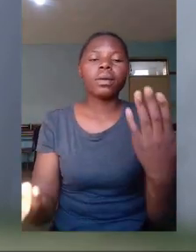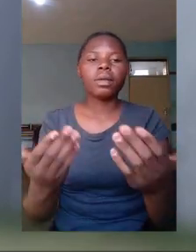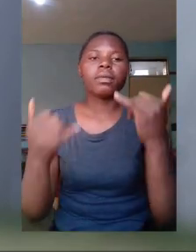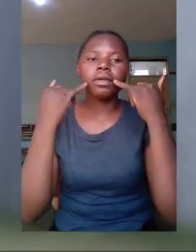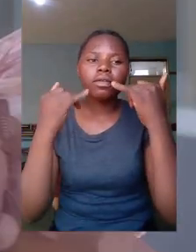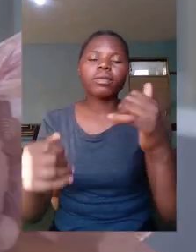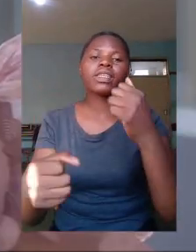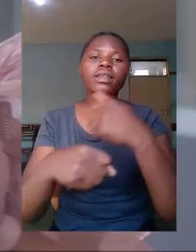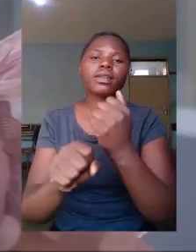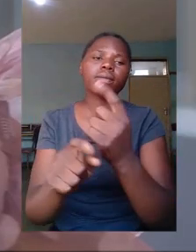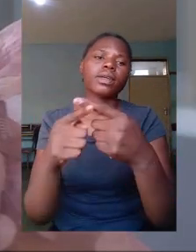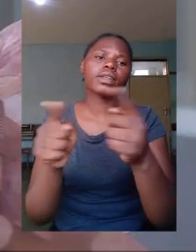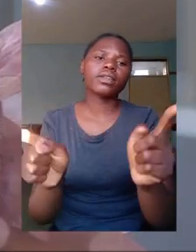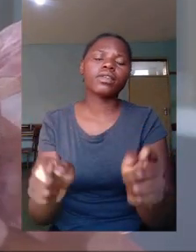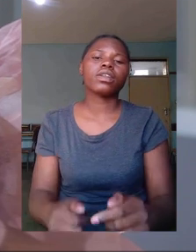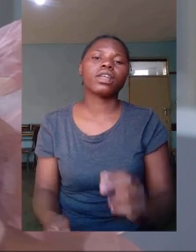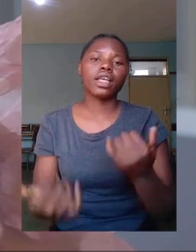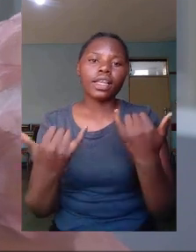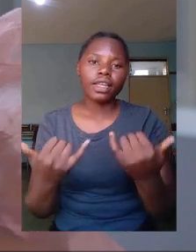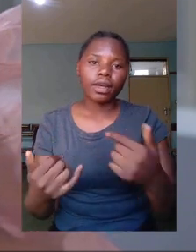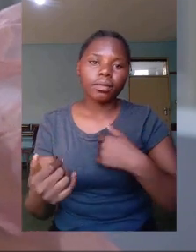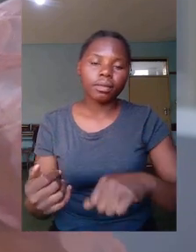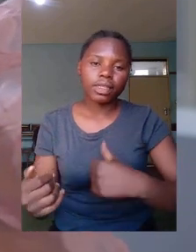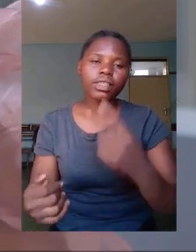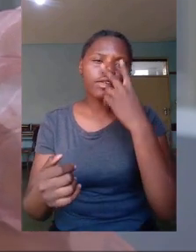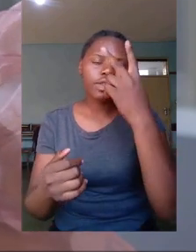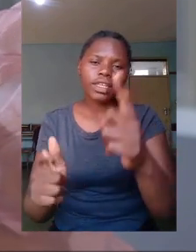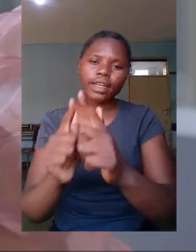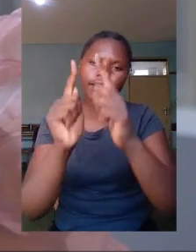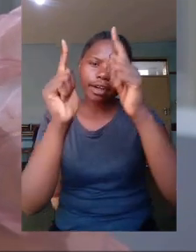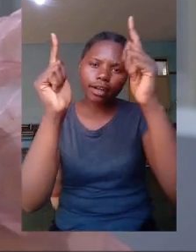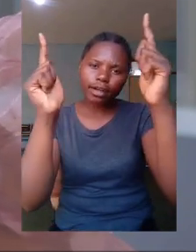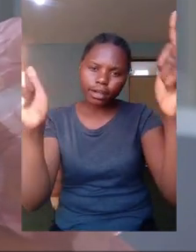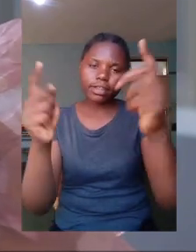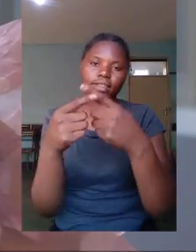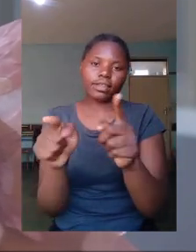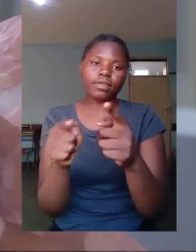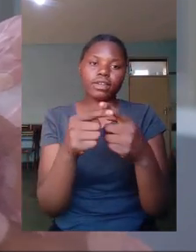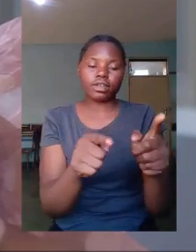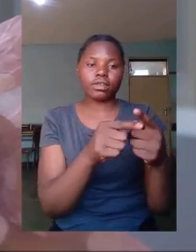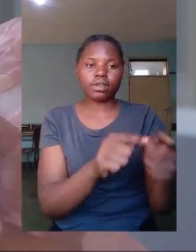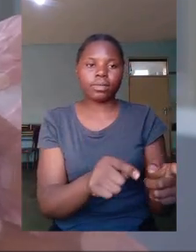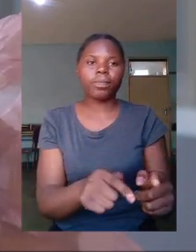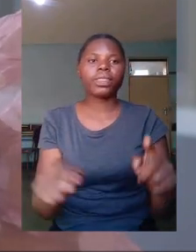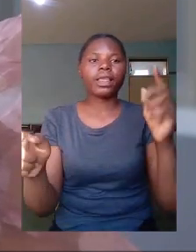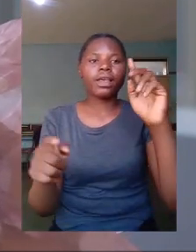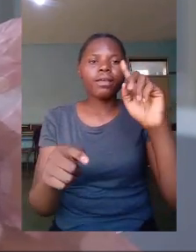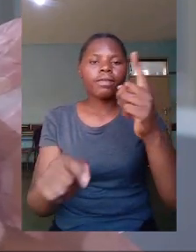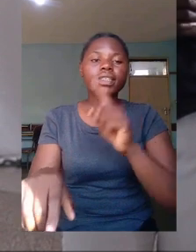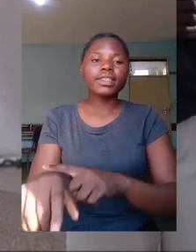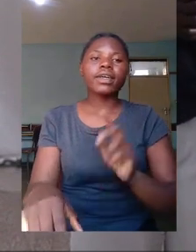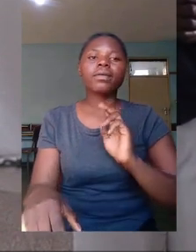make a difference? I've seen a great difference, because the first testbed, we are just having it for the first time in